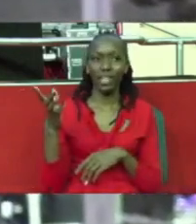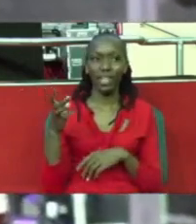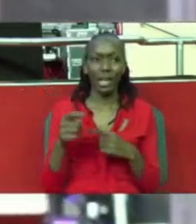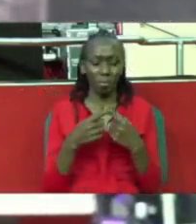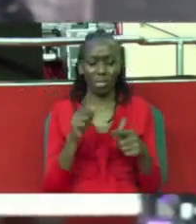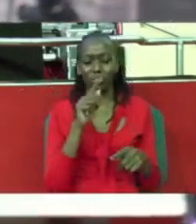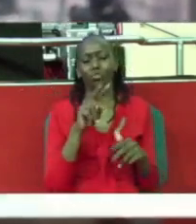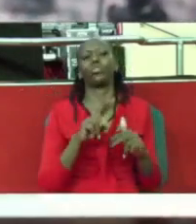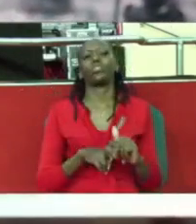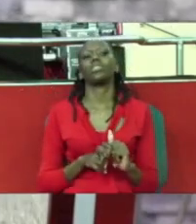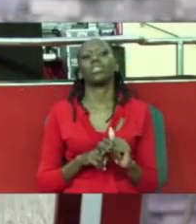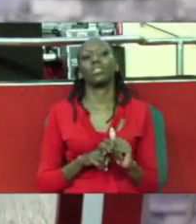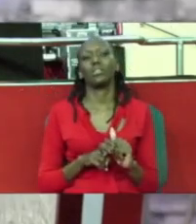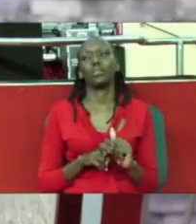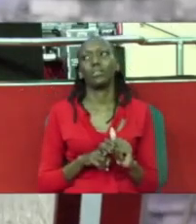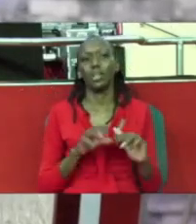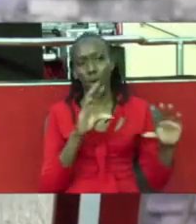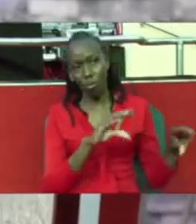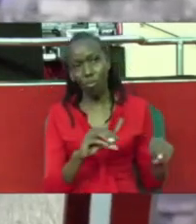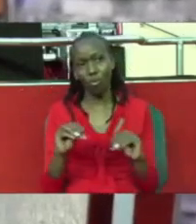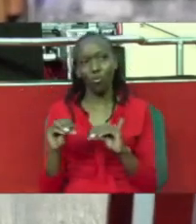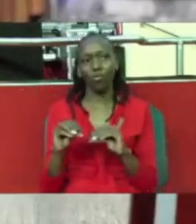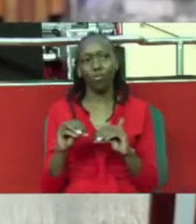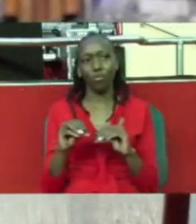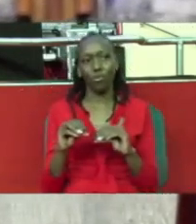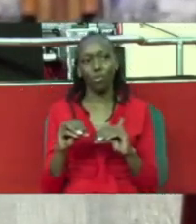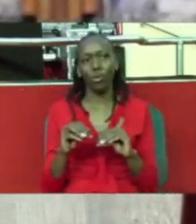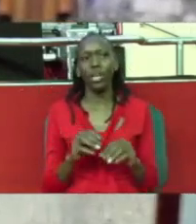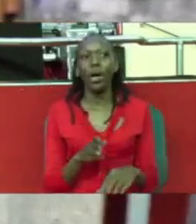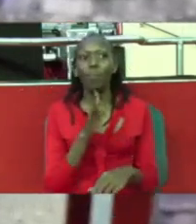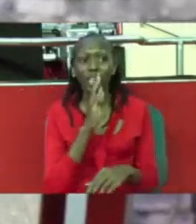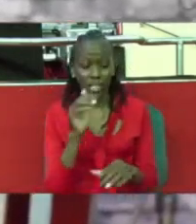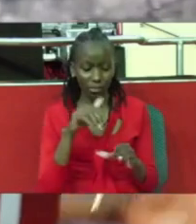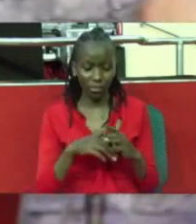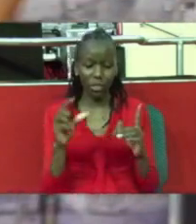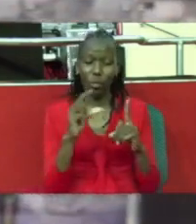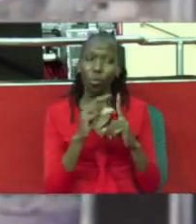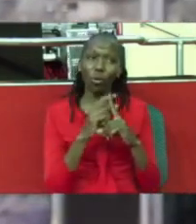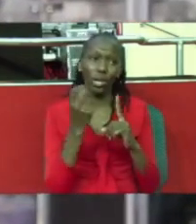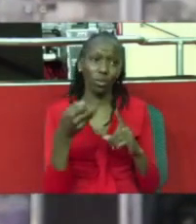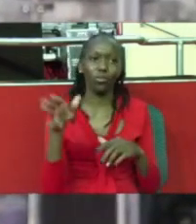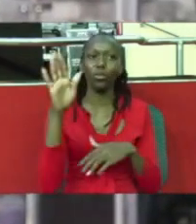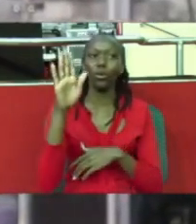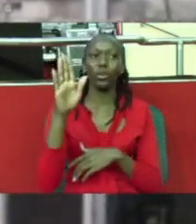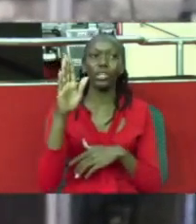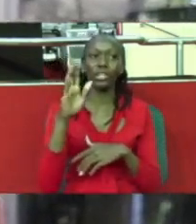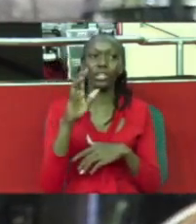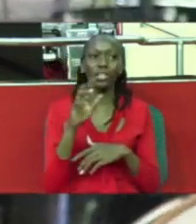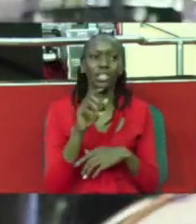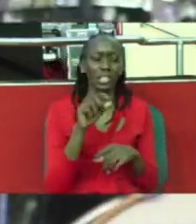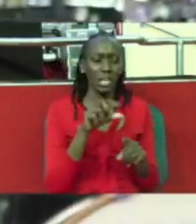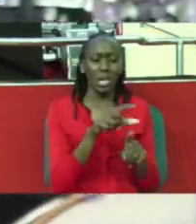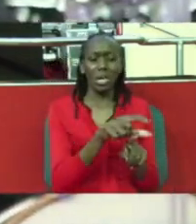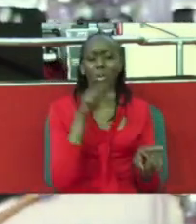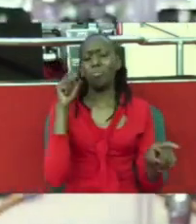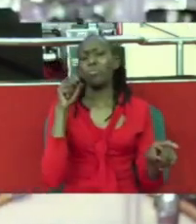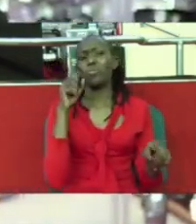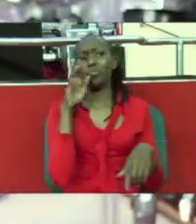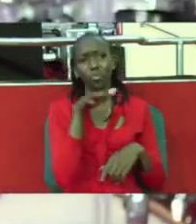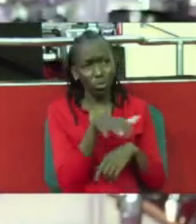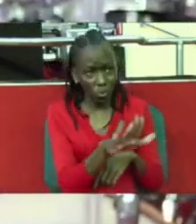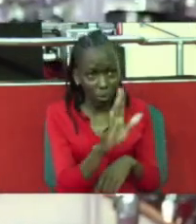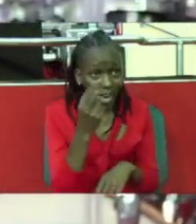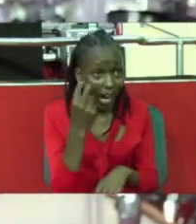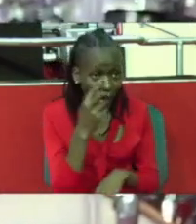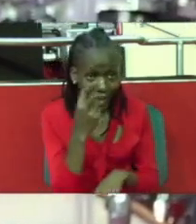moving. Anza kuondoka. Believe the word of God. Amini neno la Bwana. May you remove your eyes from the little. Hebu ondoa macho yako kwa kile kidogo. Believe